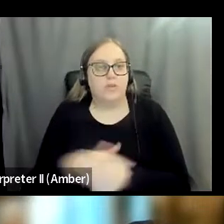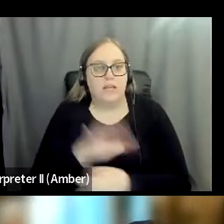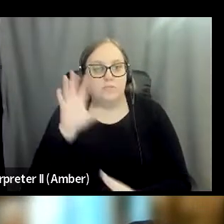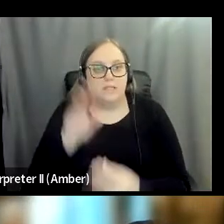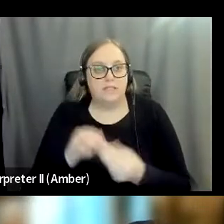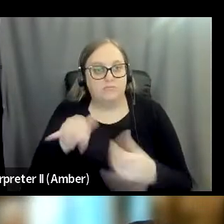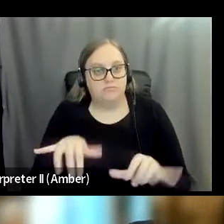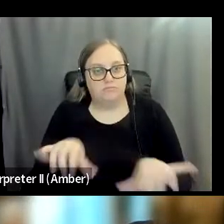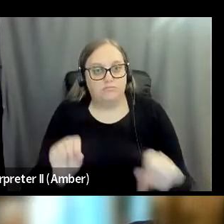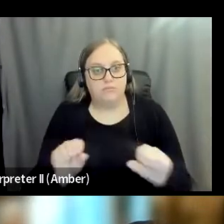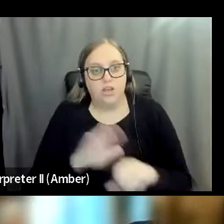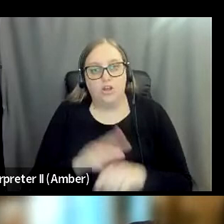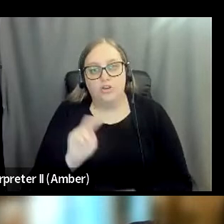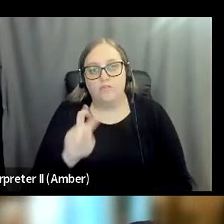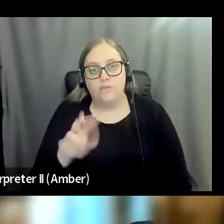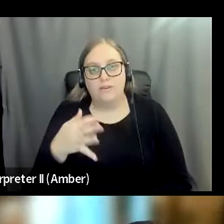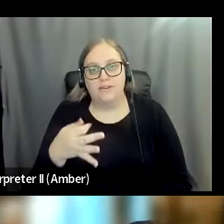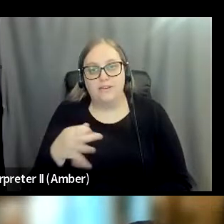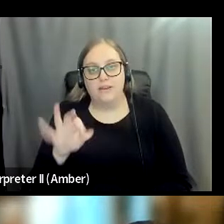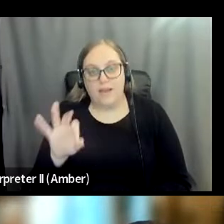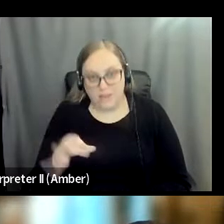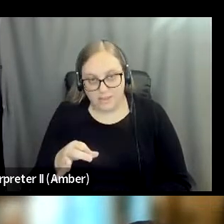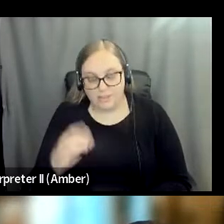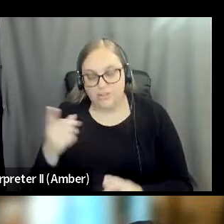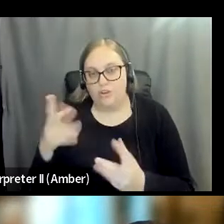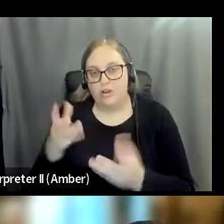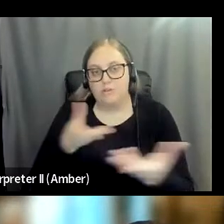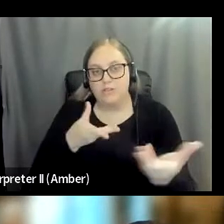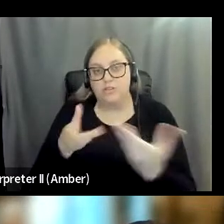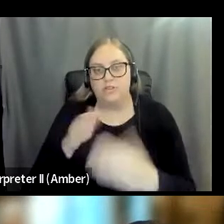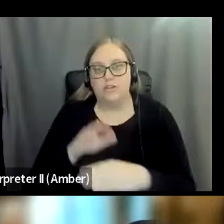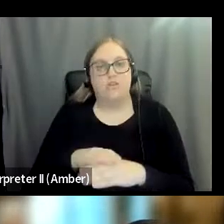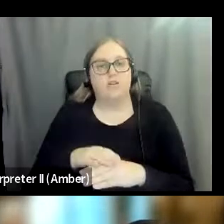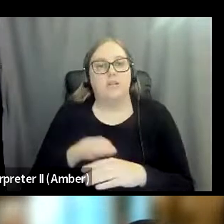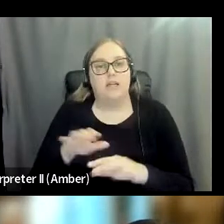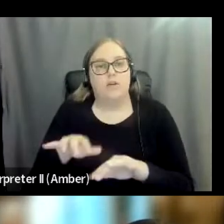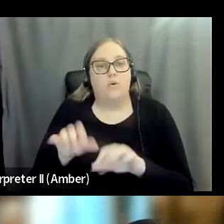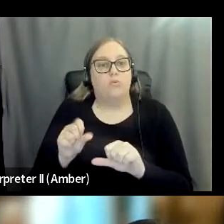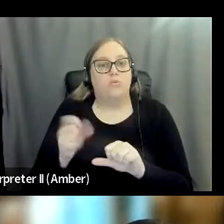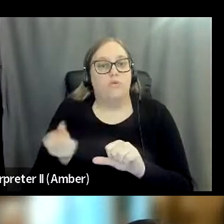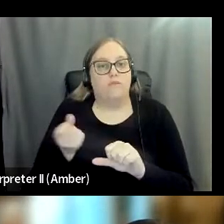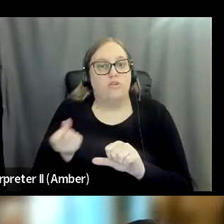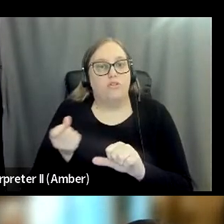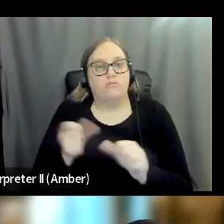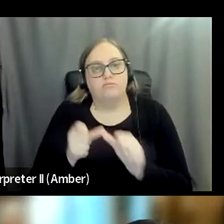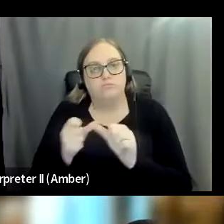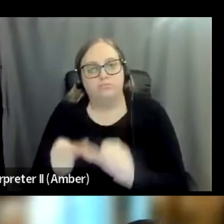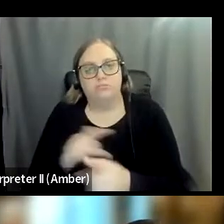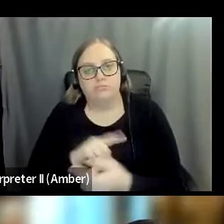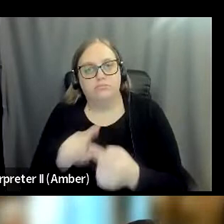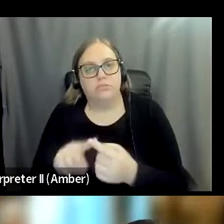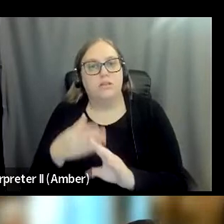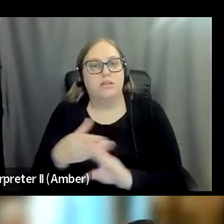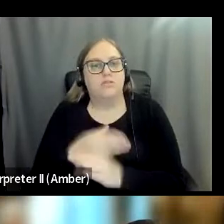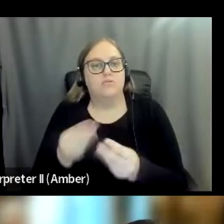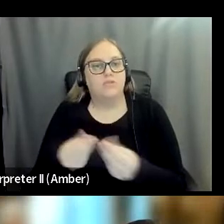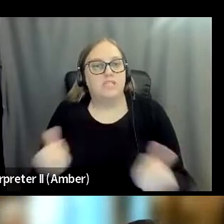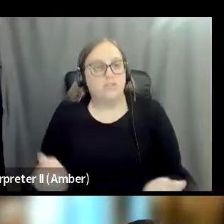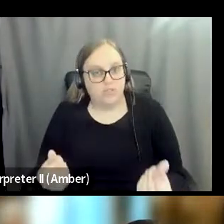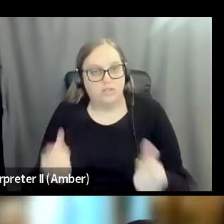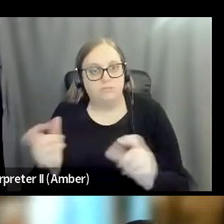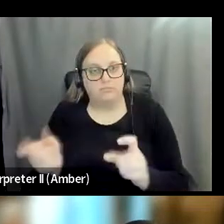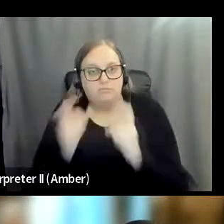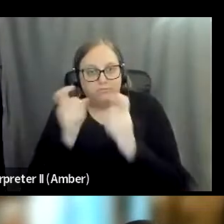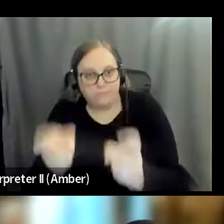9th. Johanna Shreve had already been serving in a holdover capacity for some time before the resolution reappointing her was